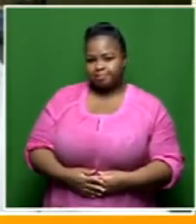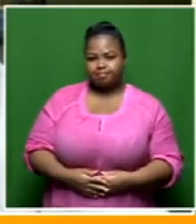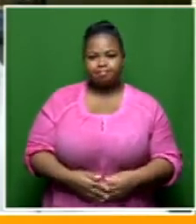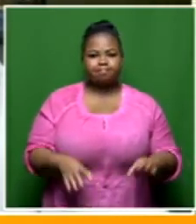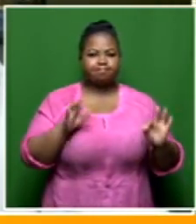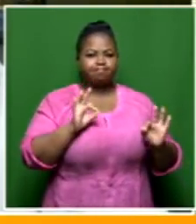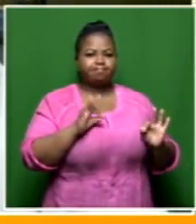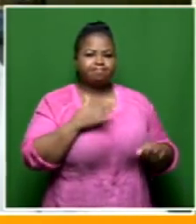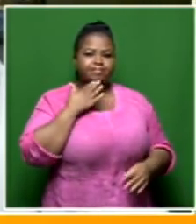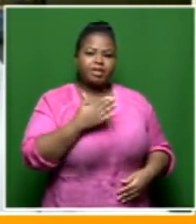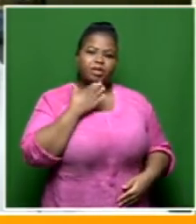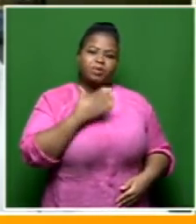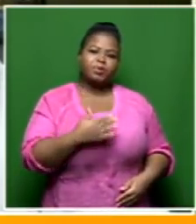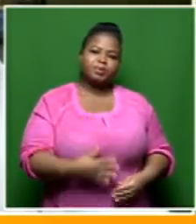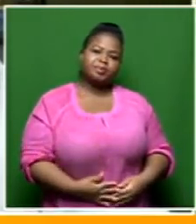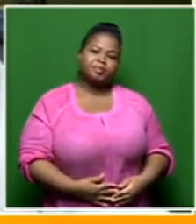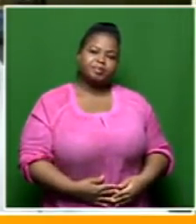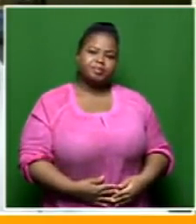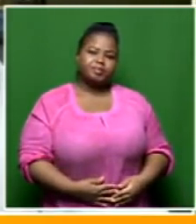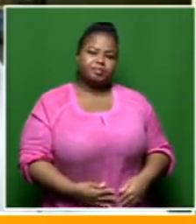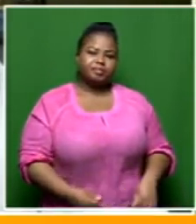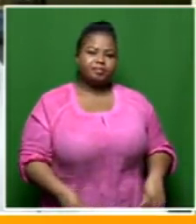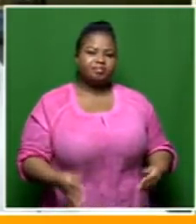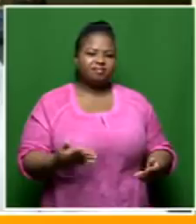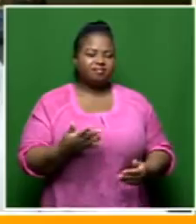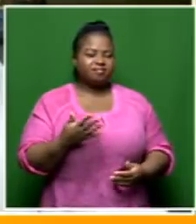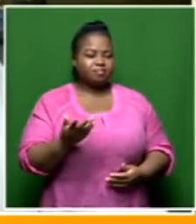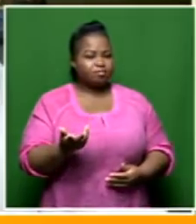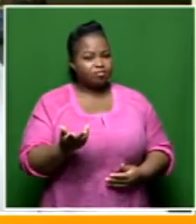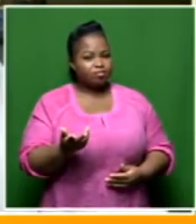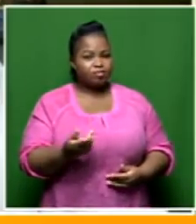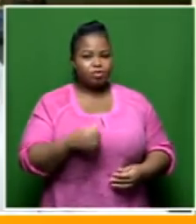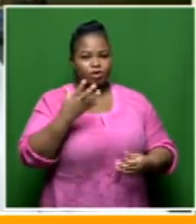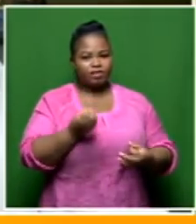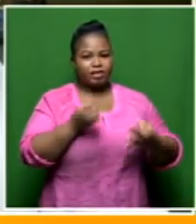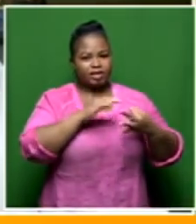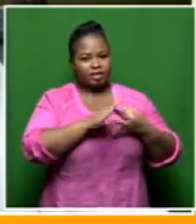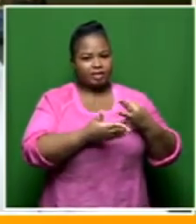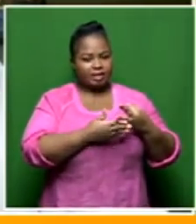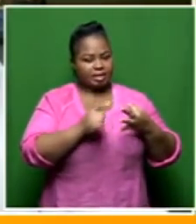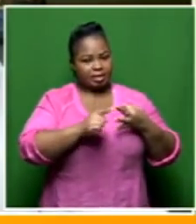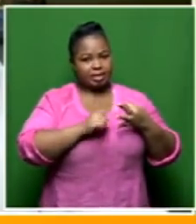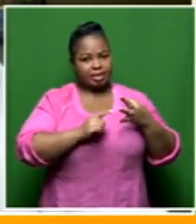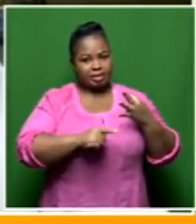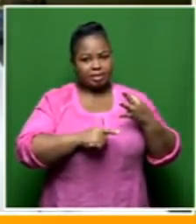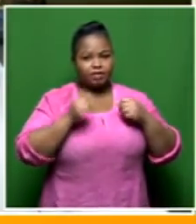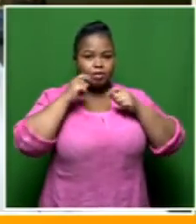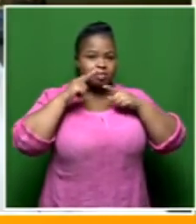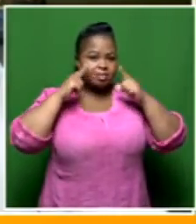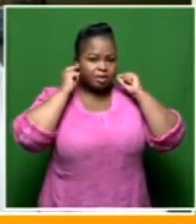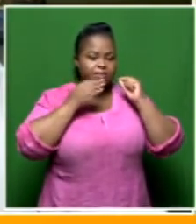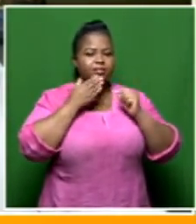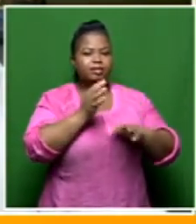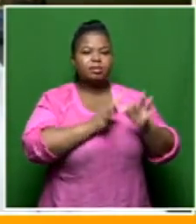I'm great, Johnny, and great chatting to you. Now, I understand you have 3 different types of masks. Please tell us what